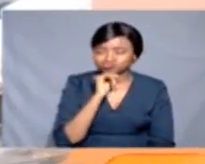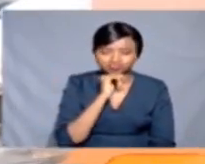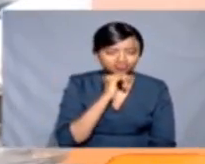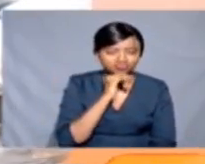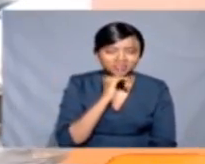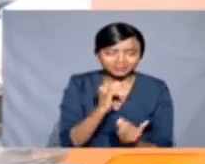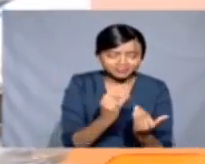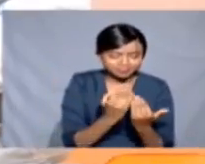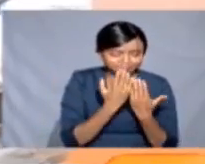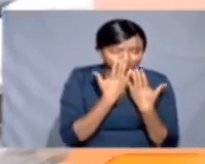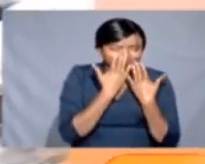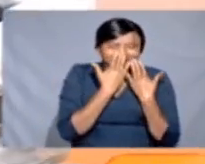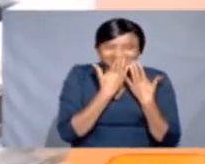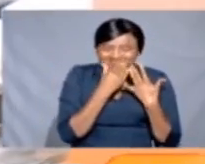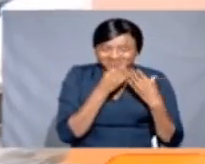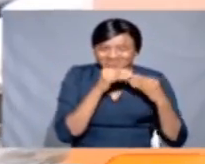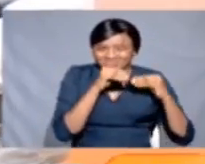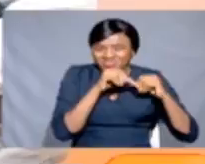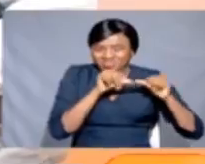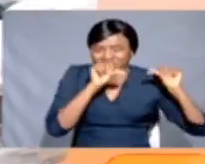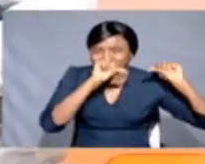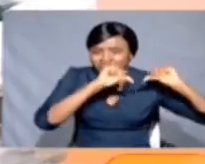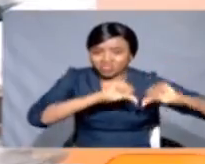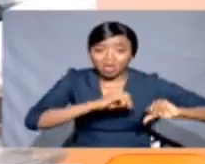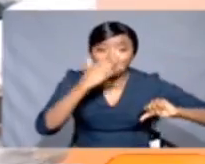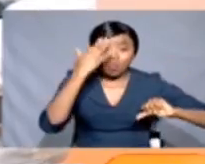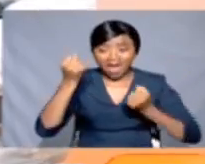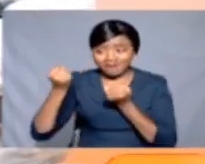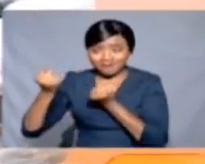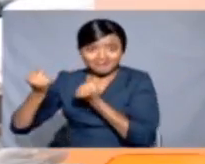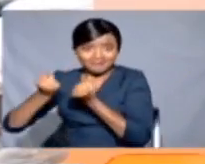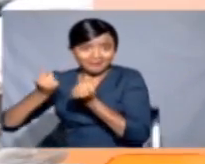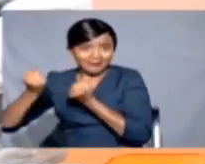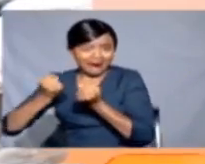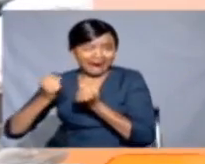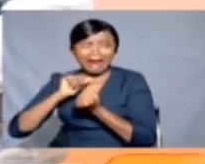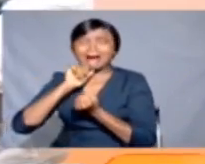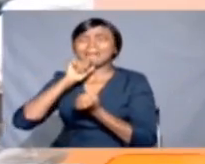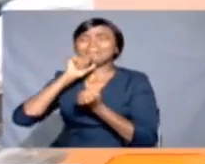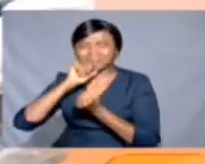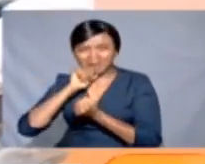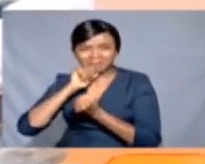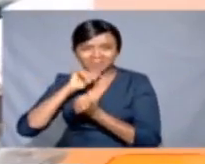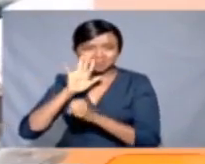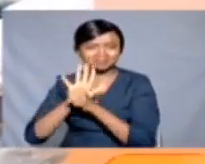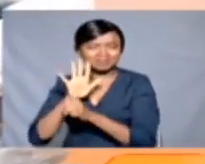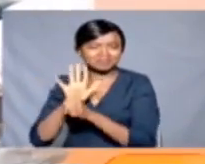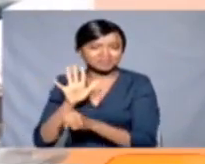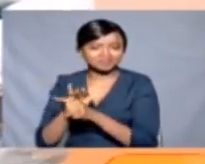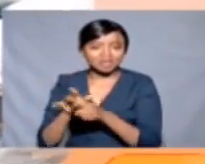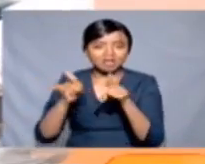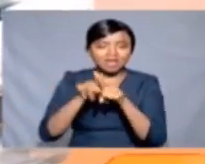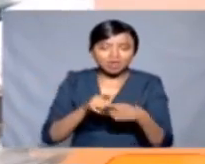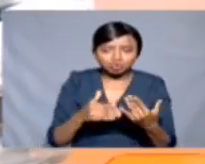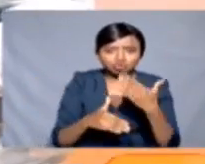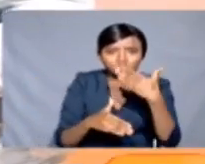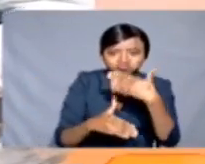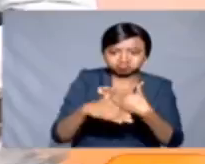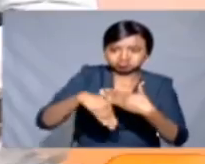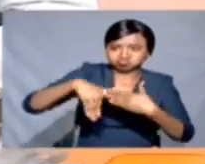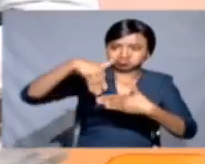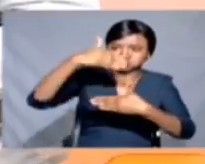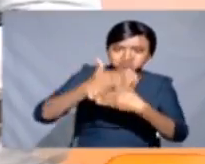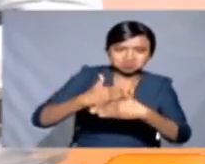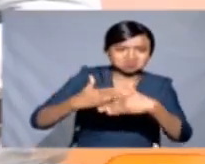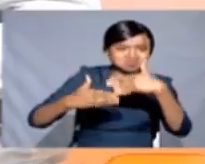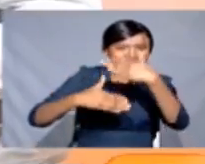of air, given the increased number of motor vehicles on the road and the construction of skyscrapers